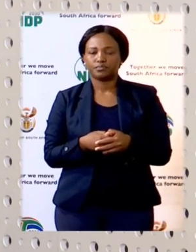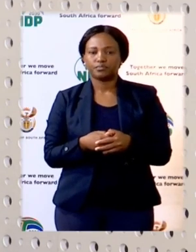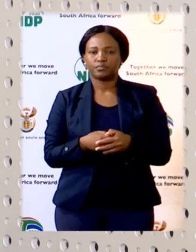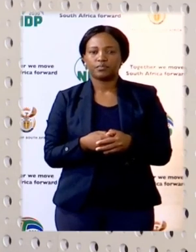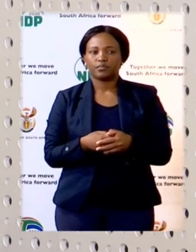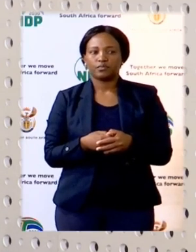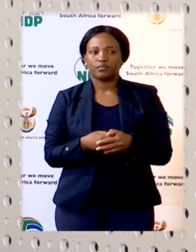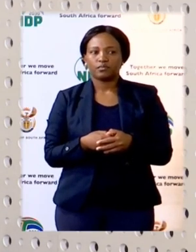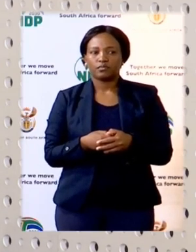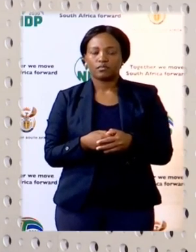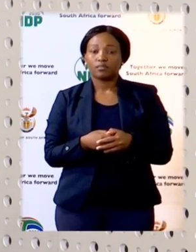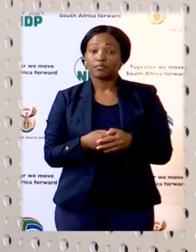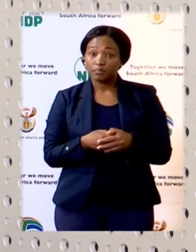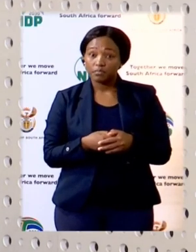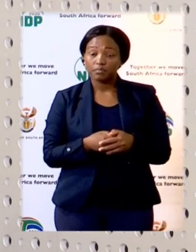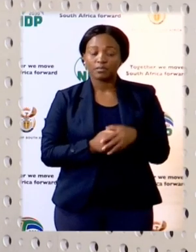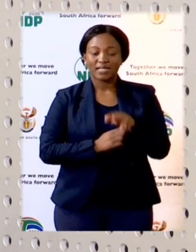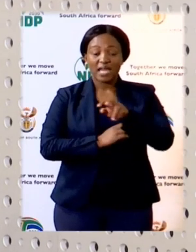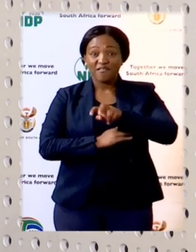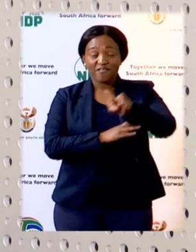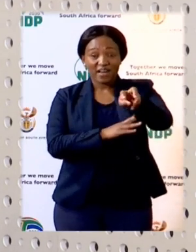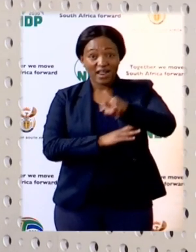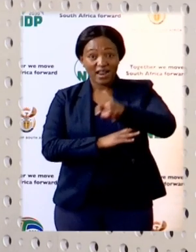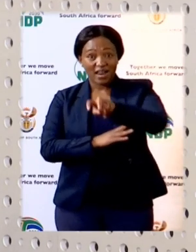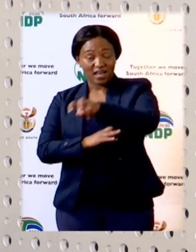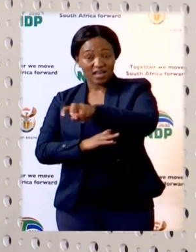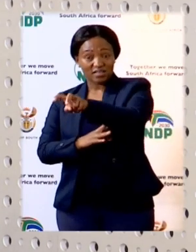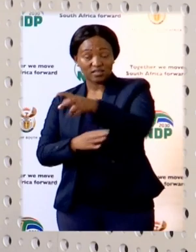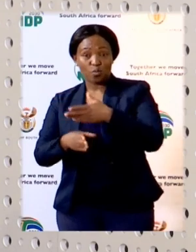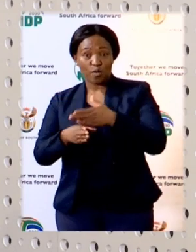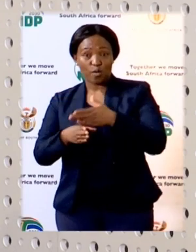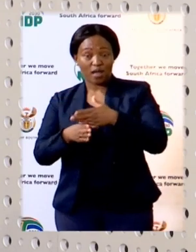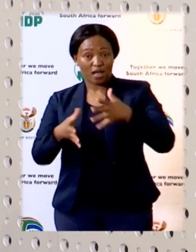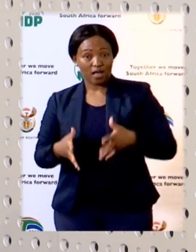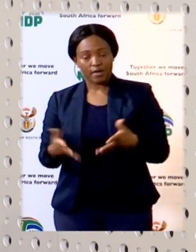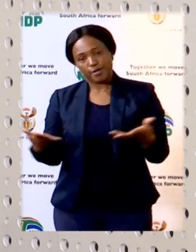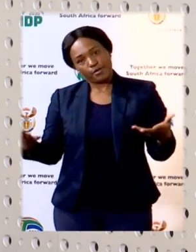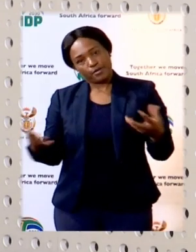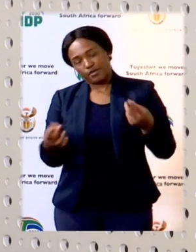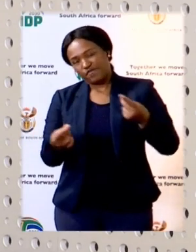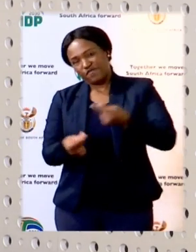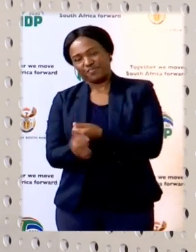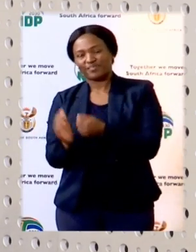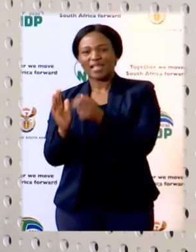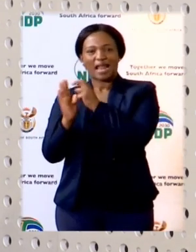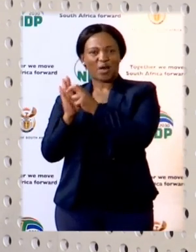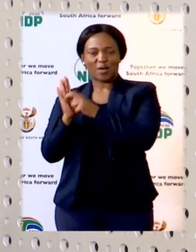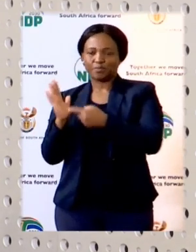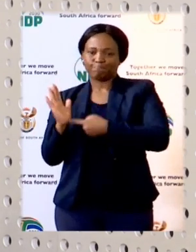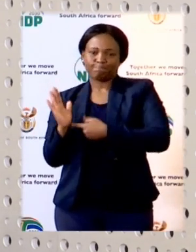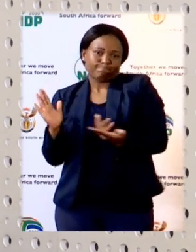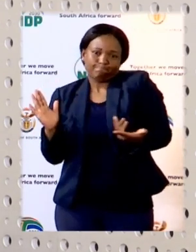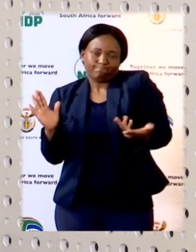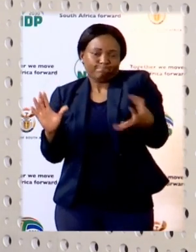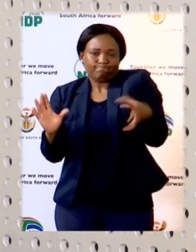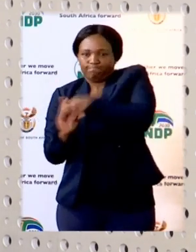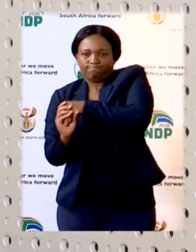on the issue of the freelance workers, unfortunately, with the current legislation, they fall outside. We